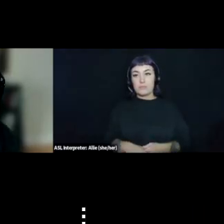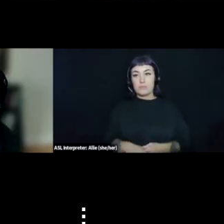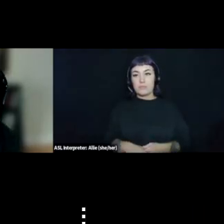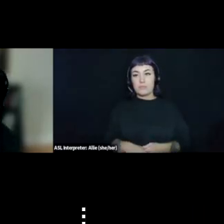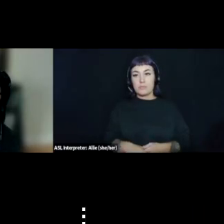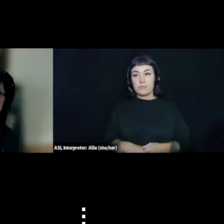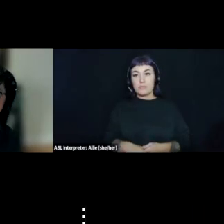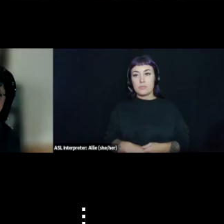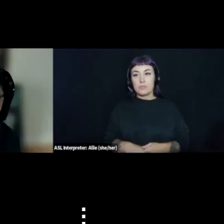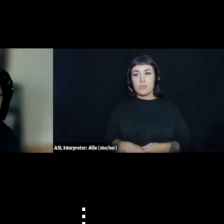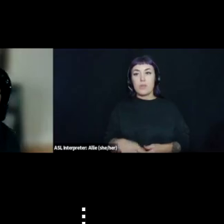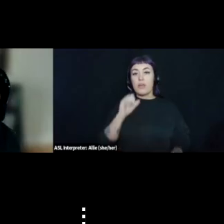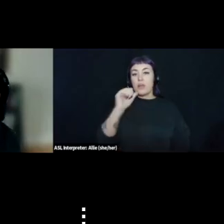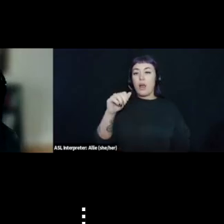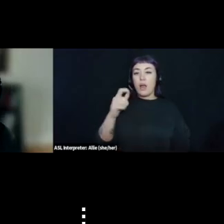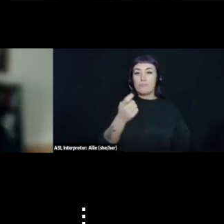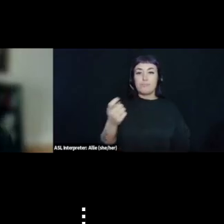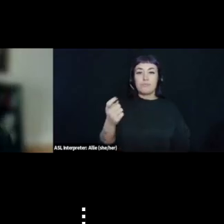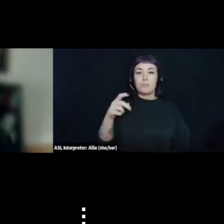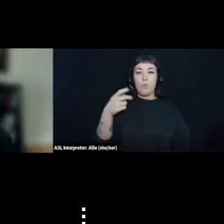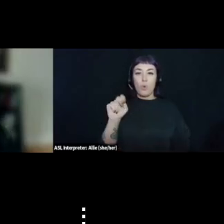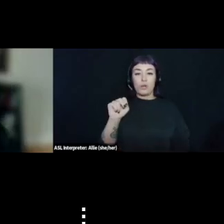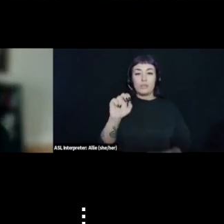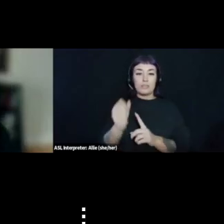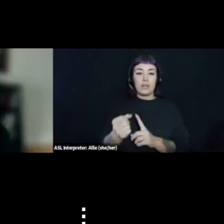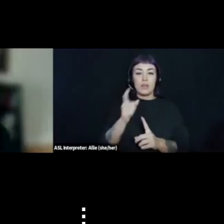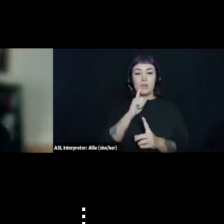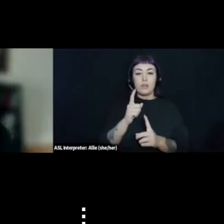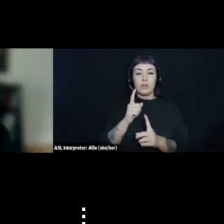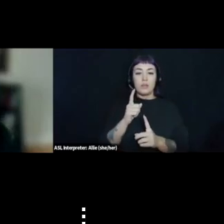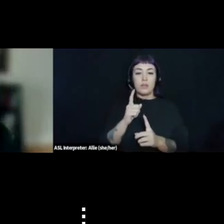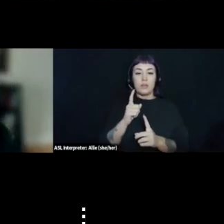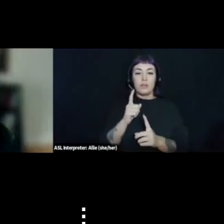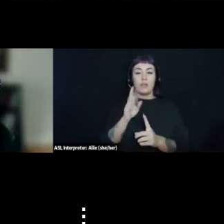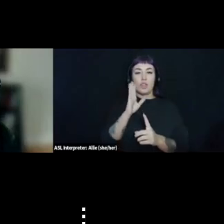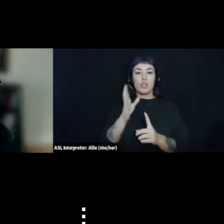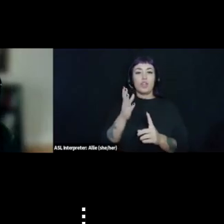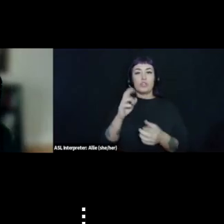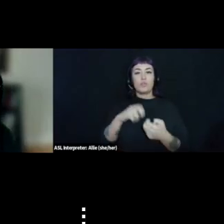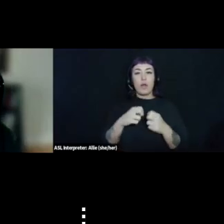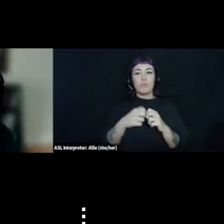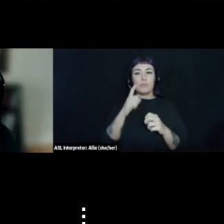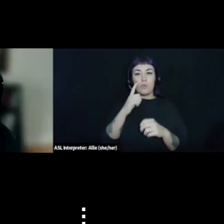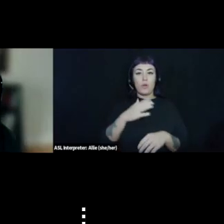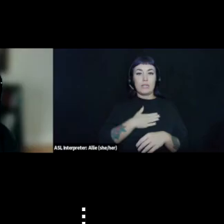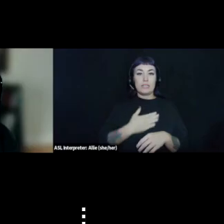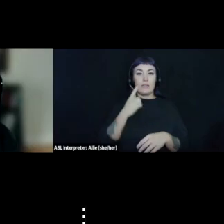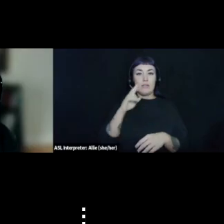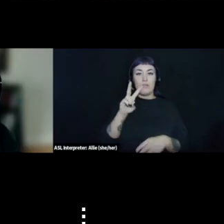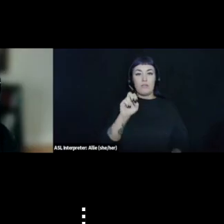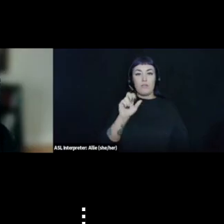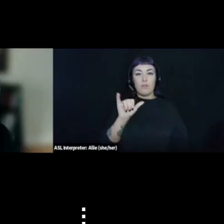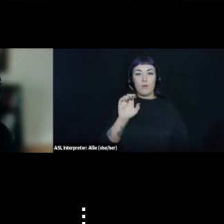a non-porn scenario, there would be inherent problems with regards to consent for